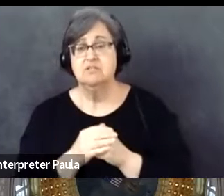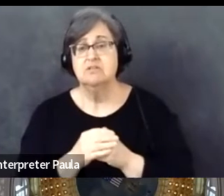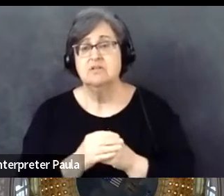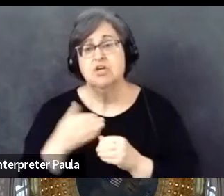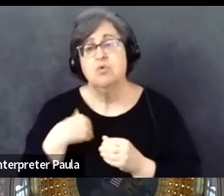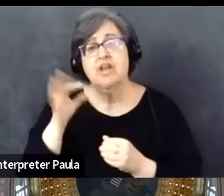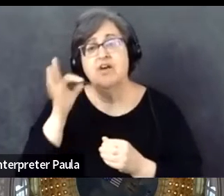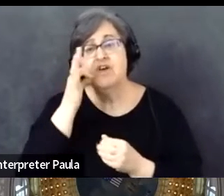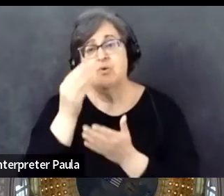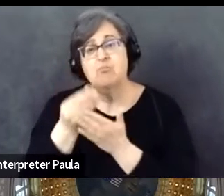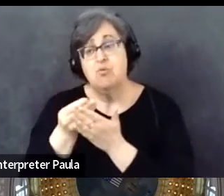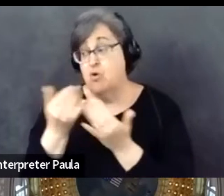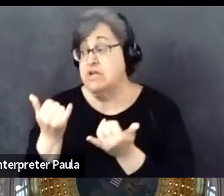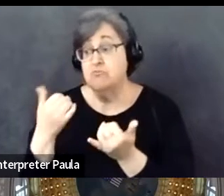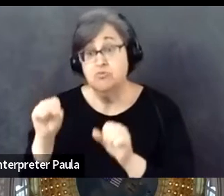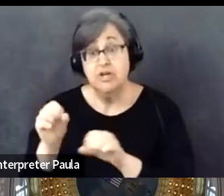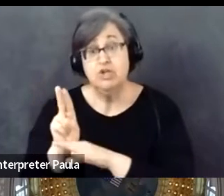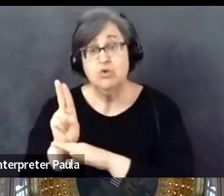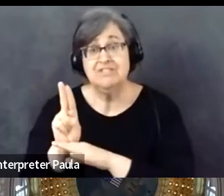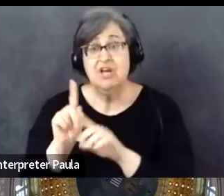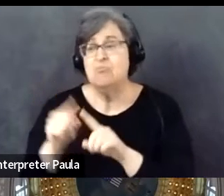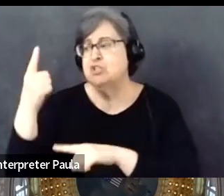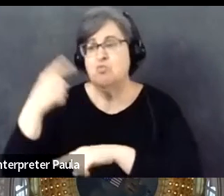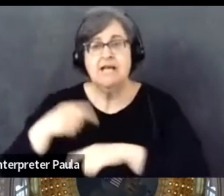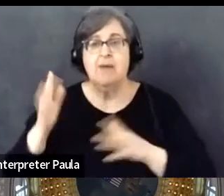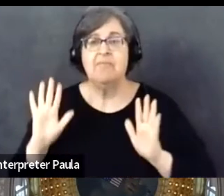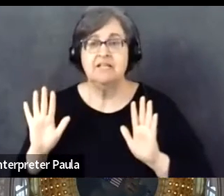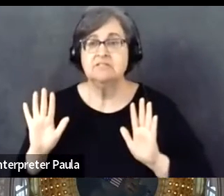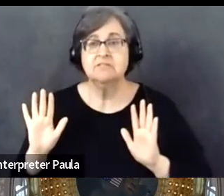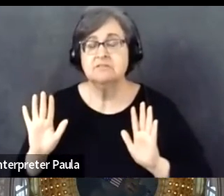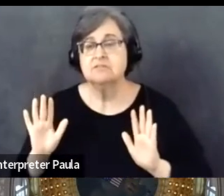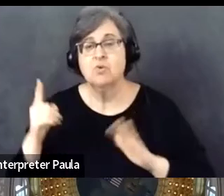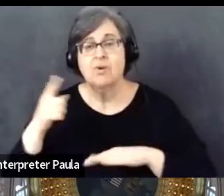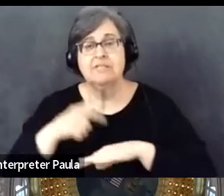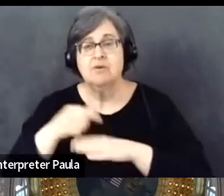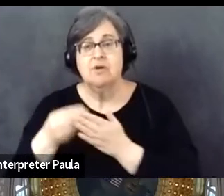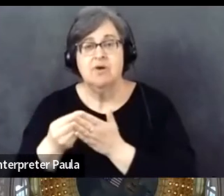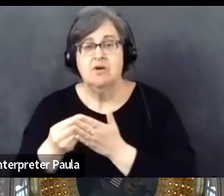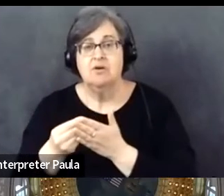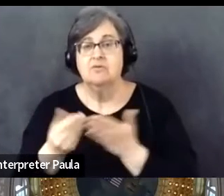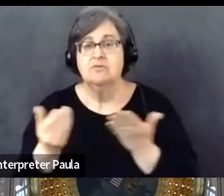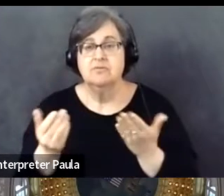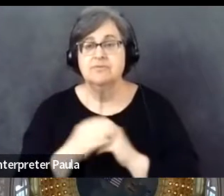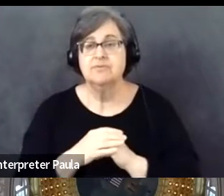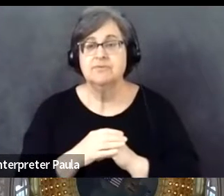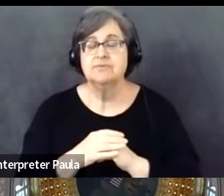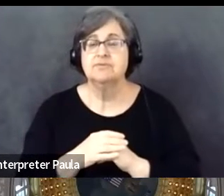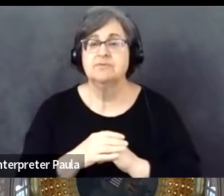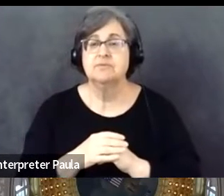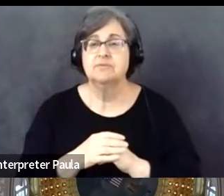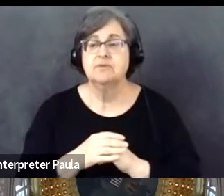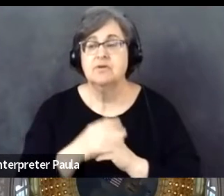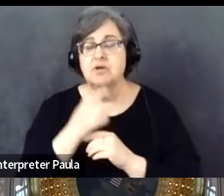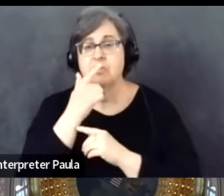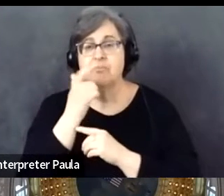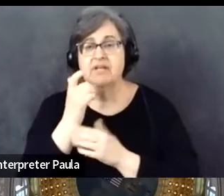federal money right now that's available, but it's kind of one-time money. It's right there just for, and because